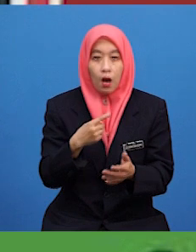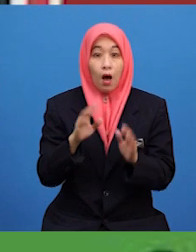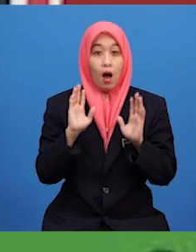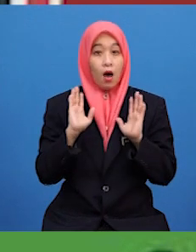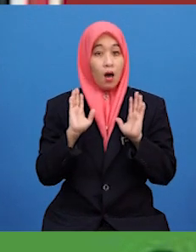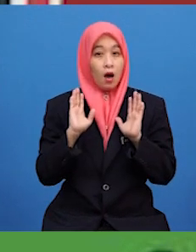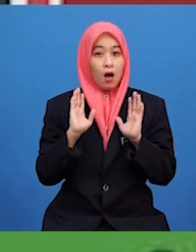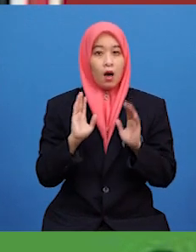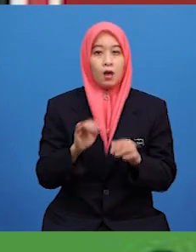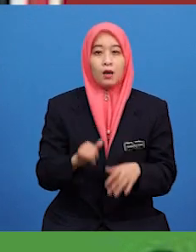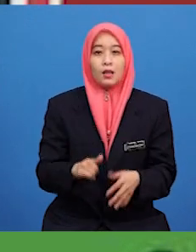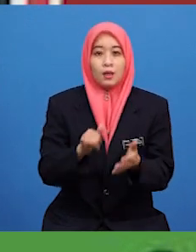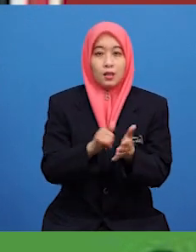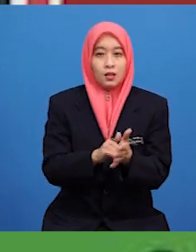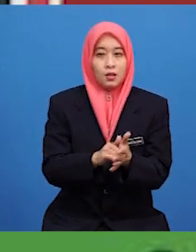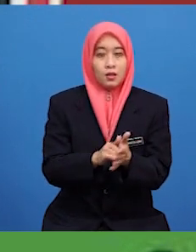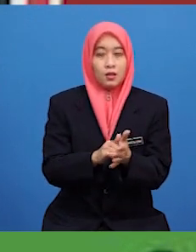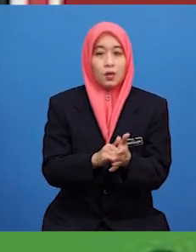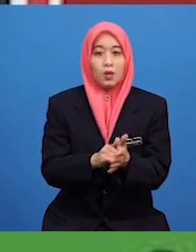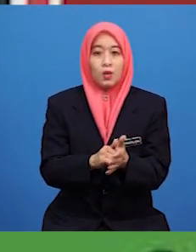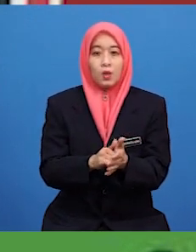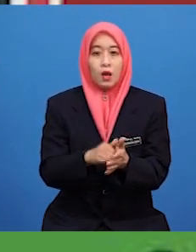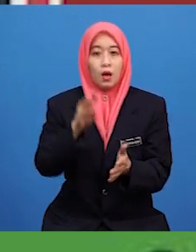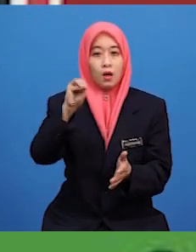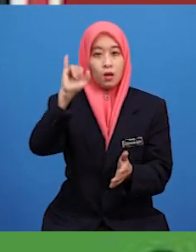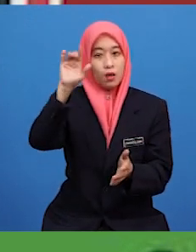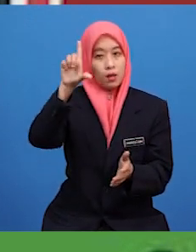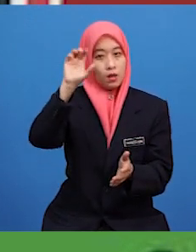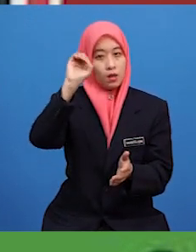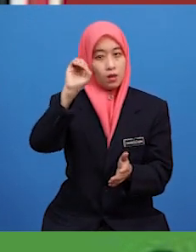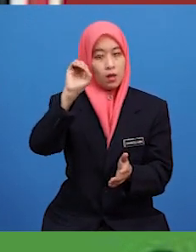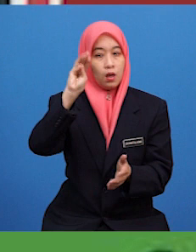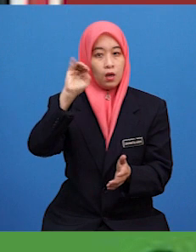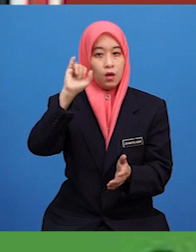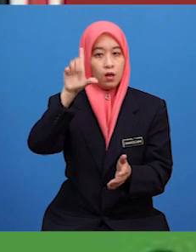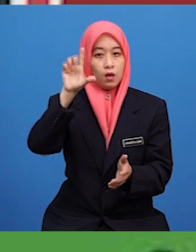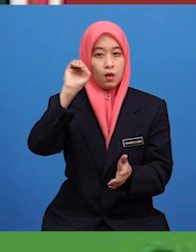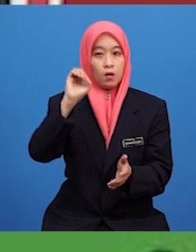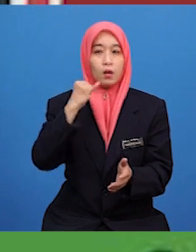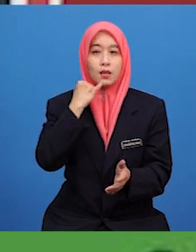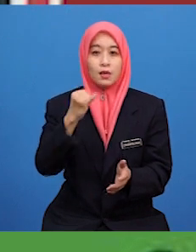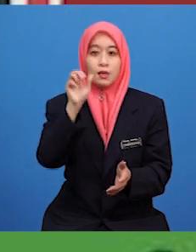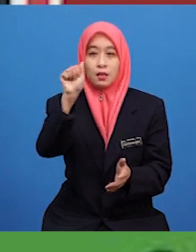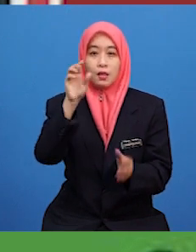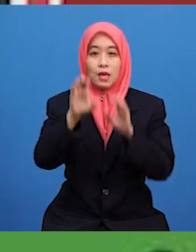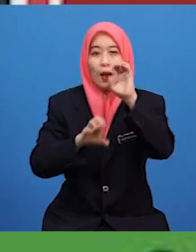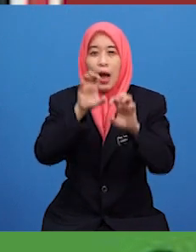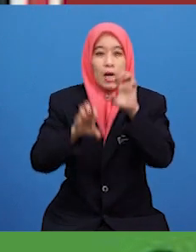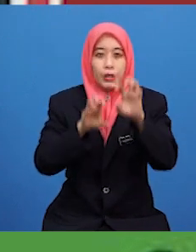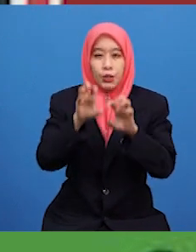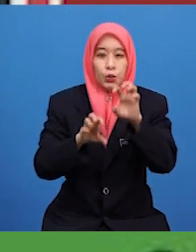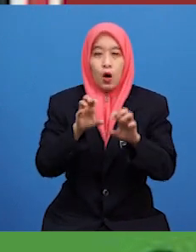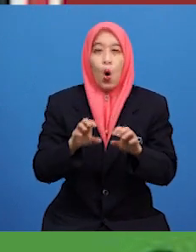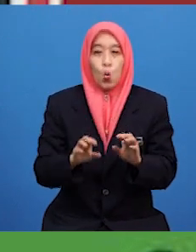Haha, that is Milo. Milo is a dog.